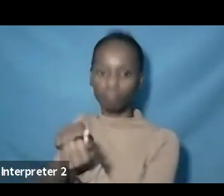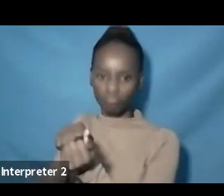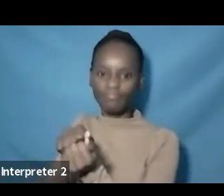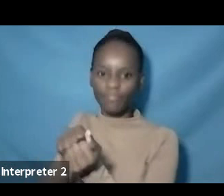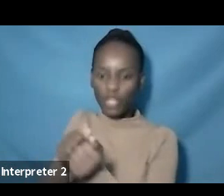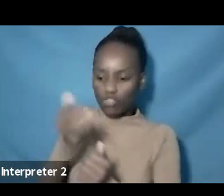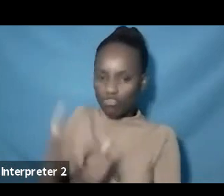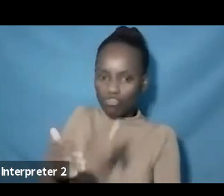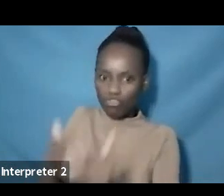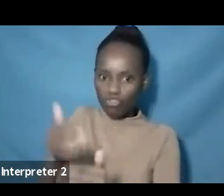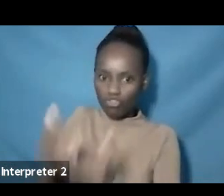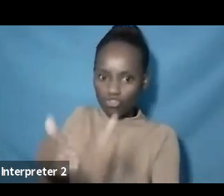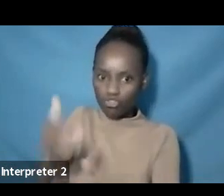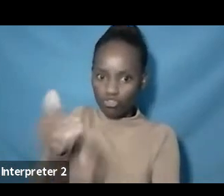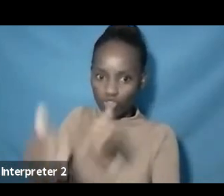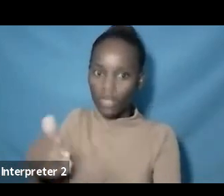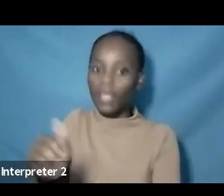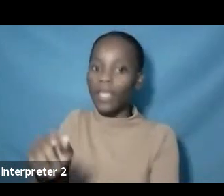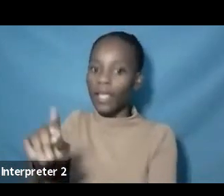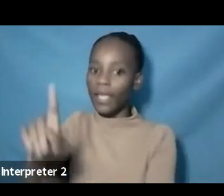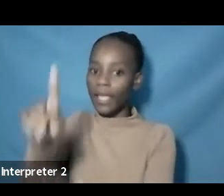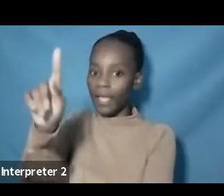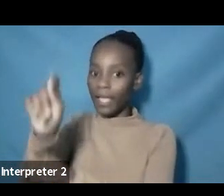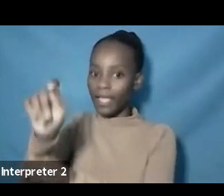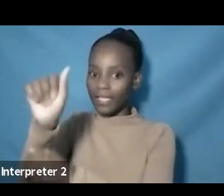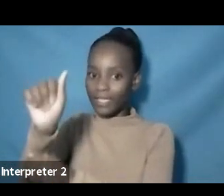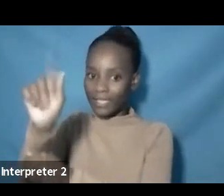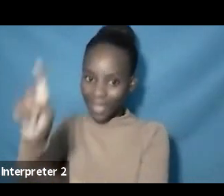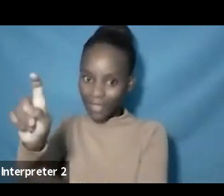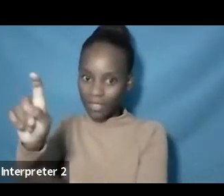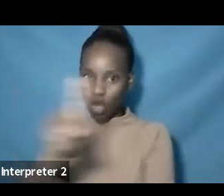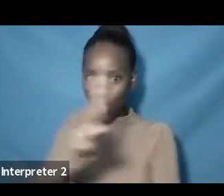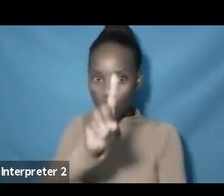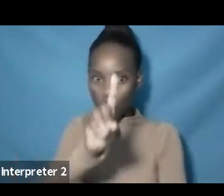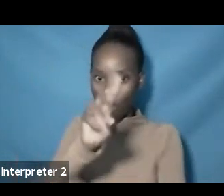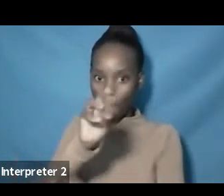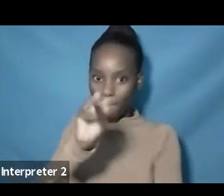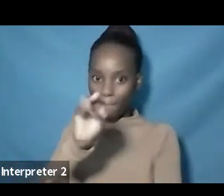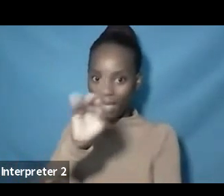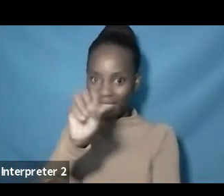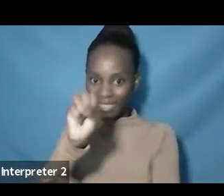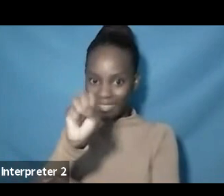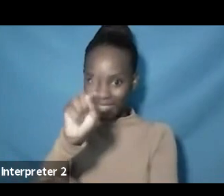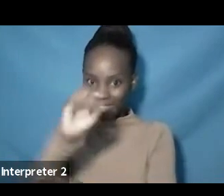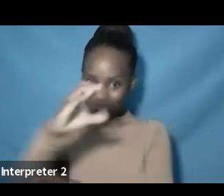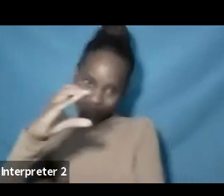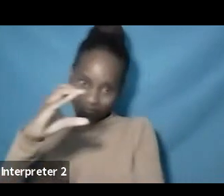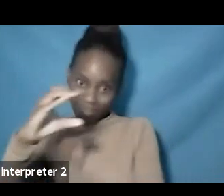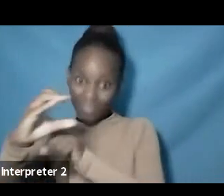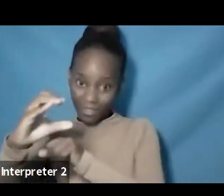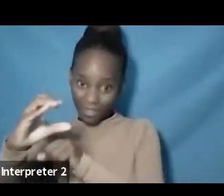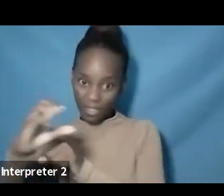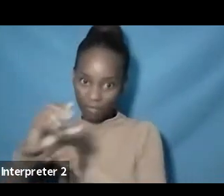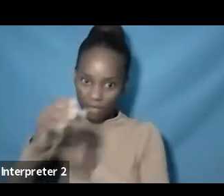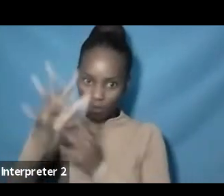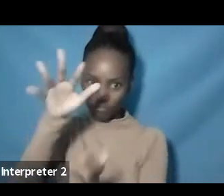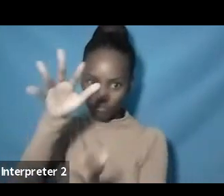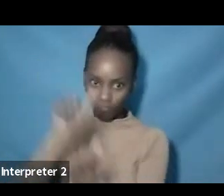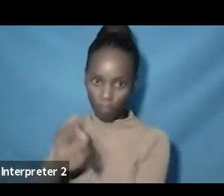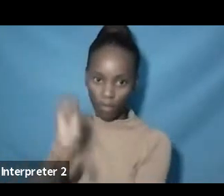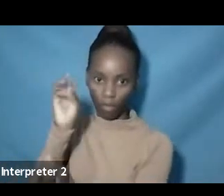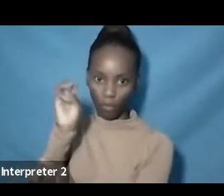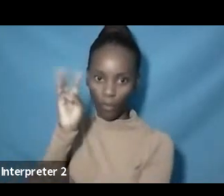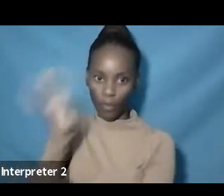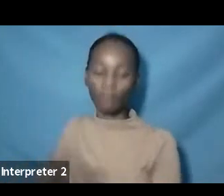taxes. Once starting from when you register a company, which I assume most of the traders or agents are